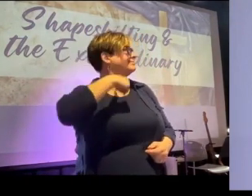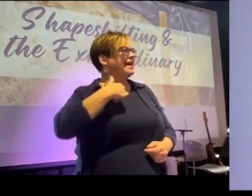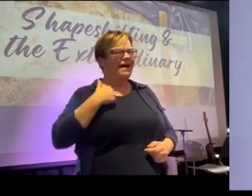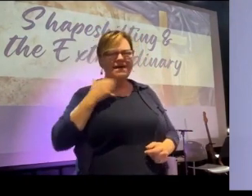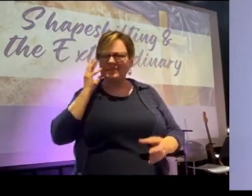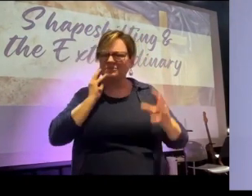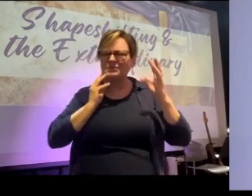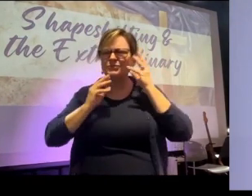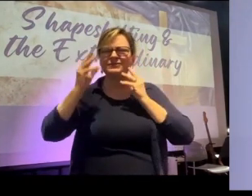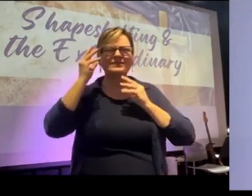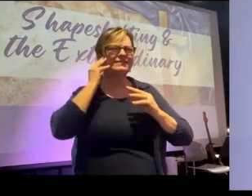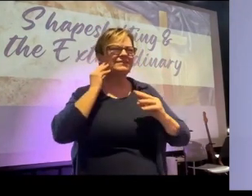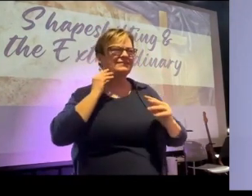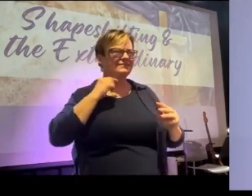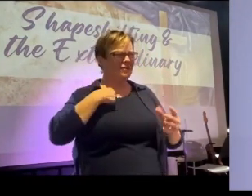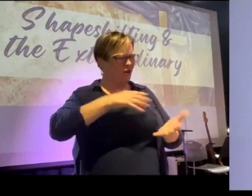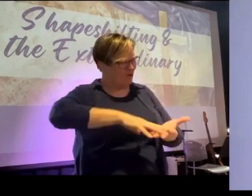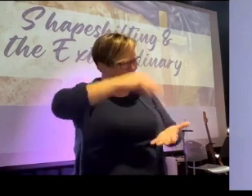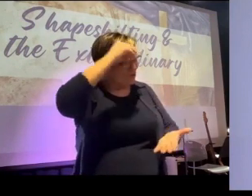perspective,